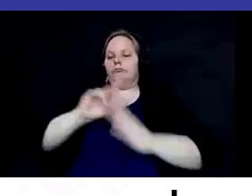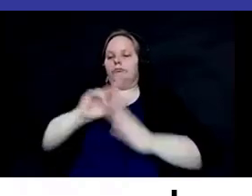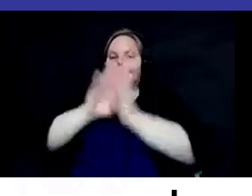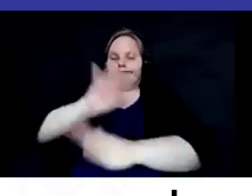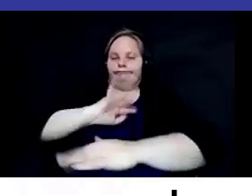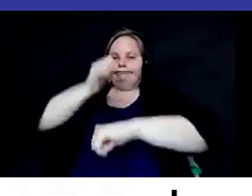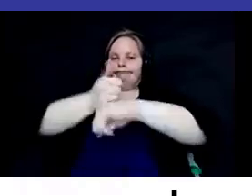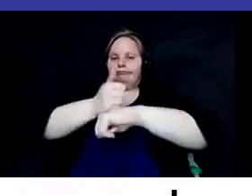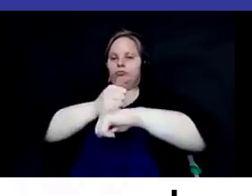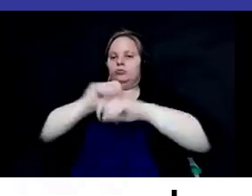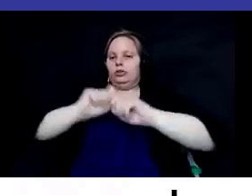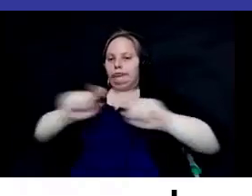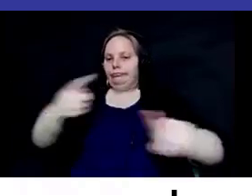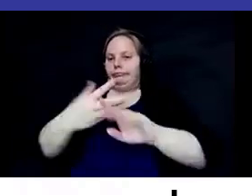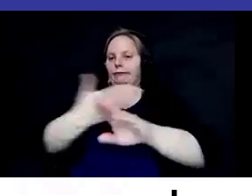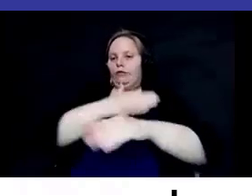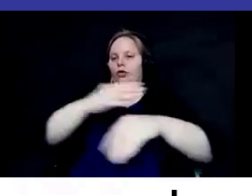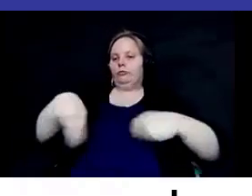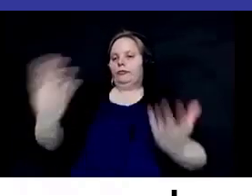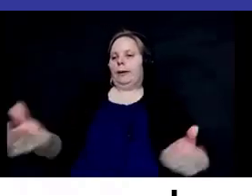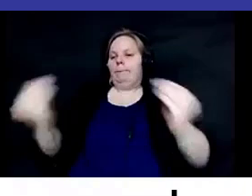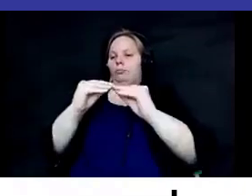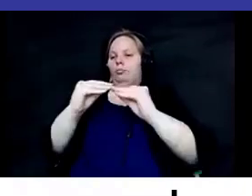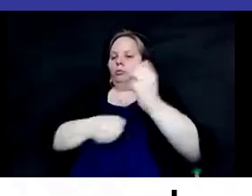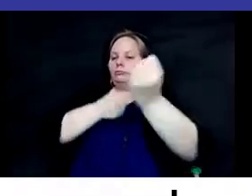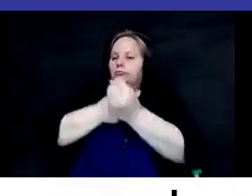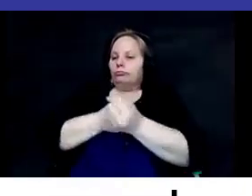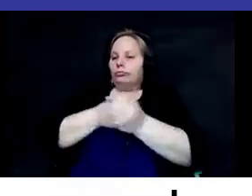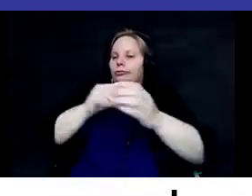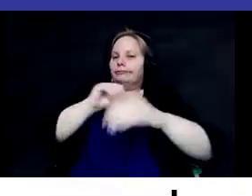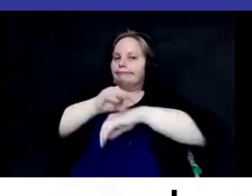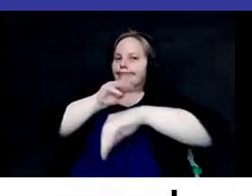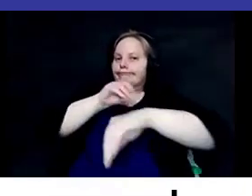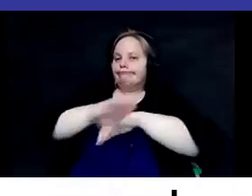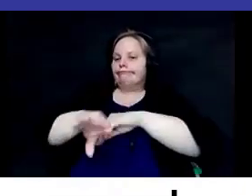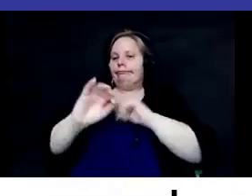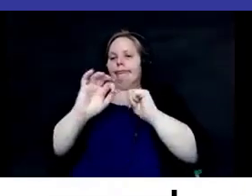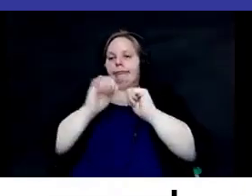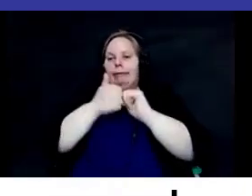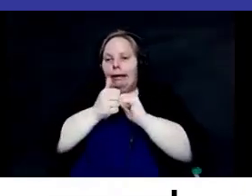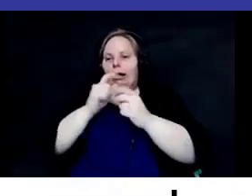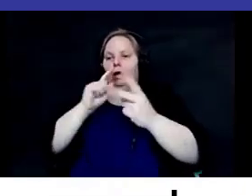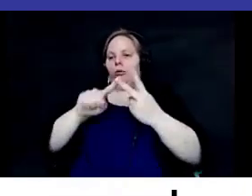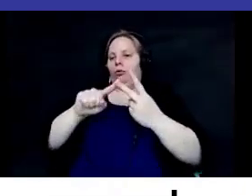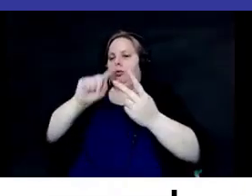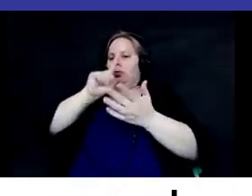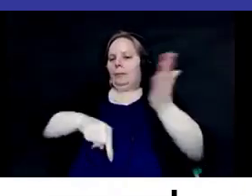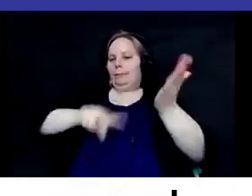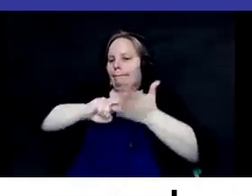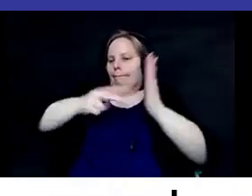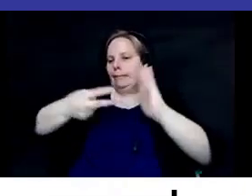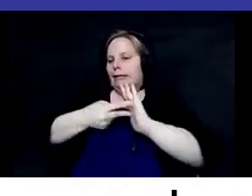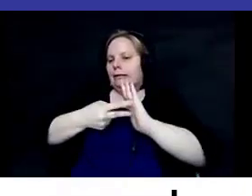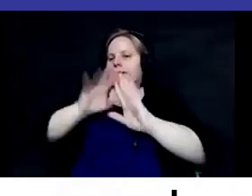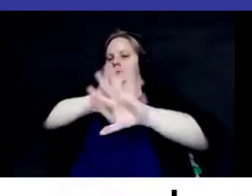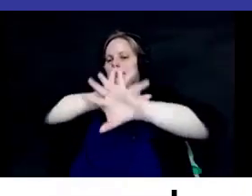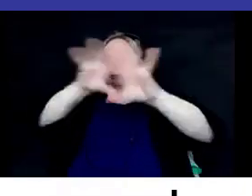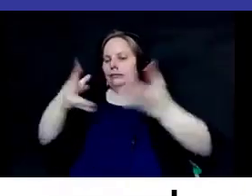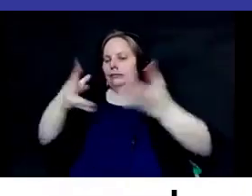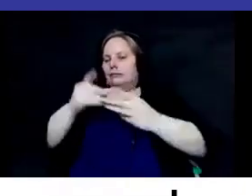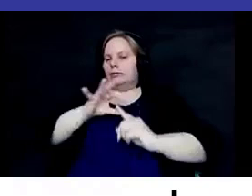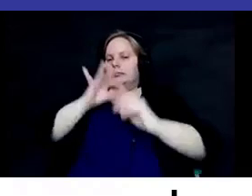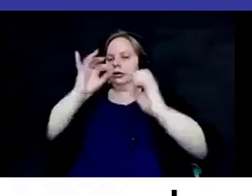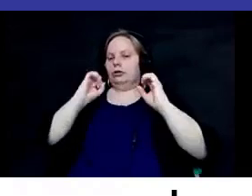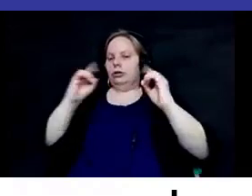guidance and support on how and what comprehensive special education evaluation looks like.